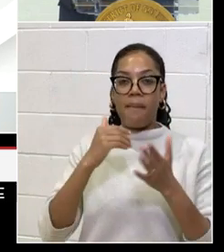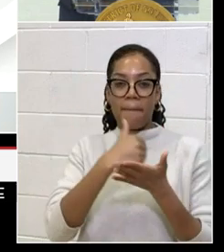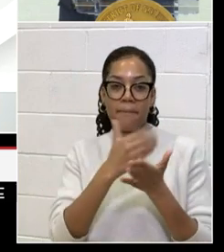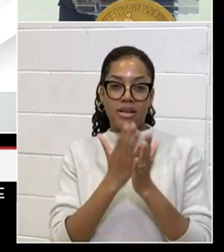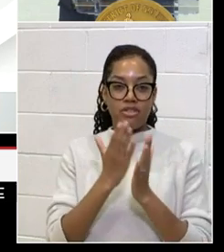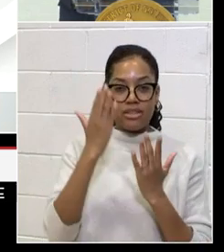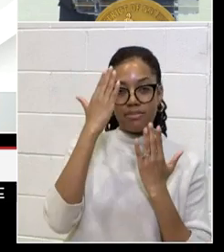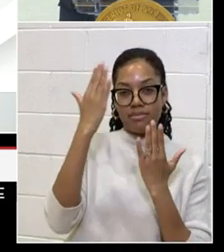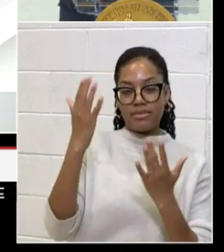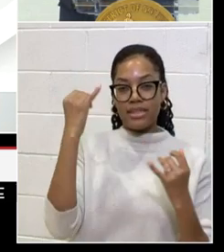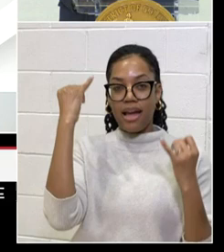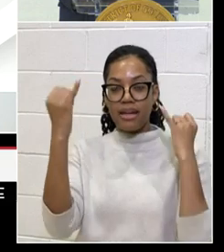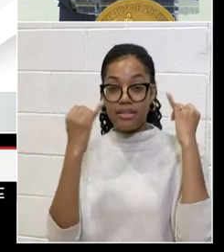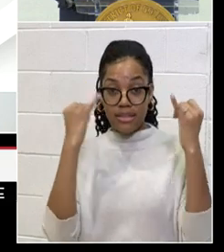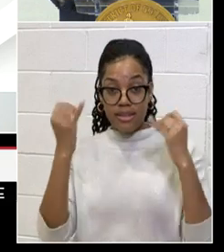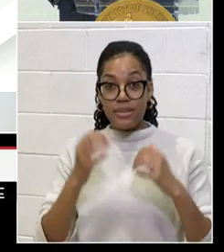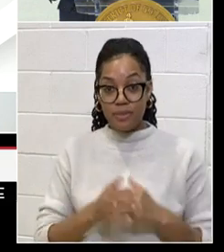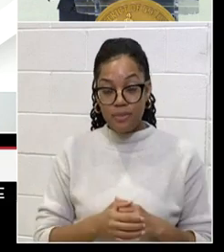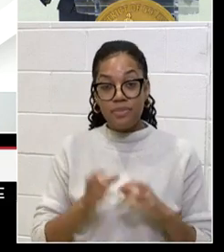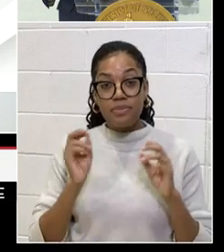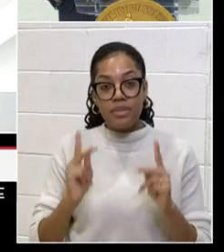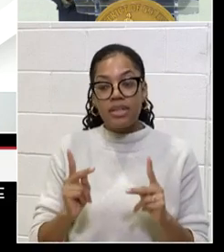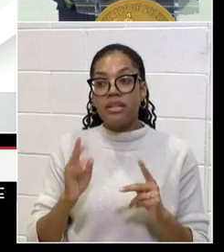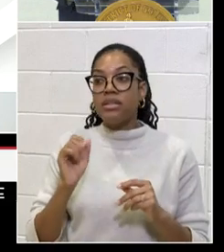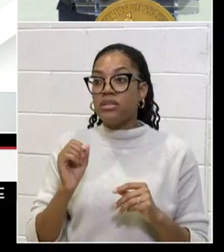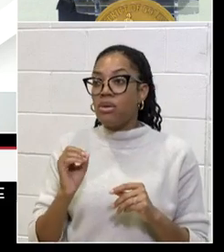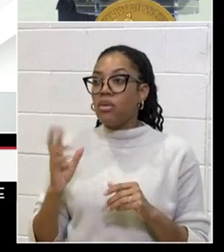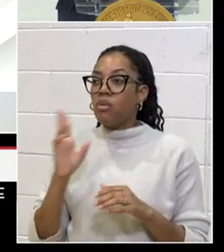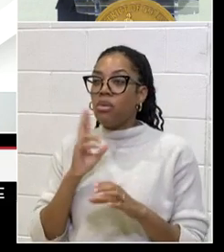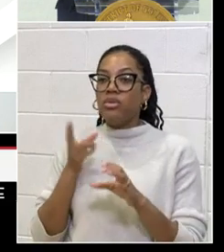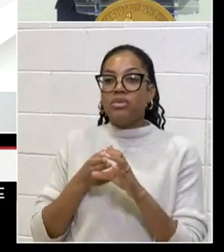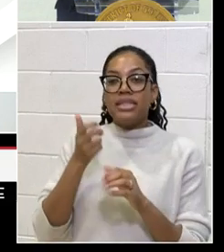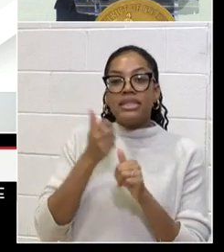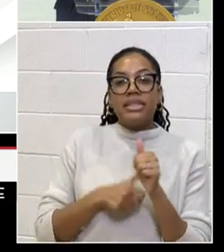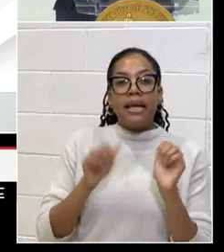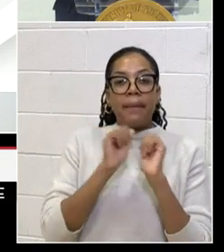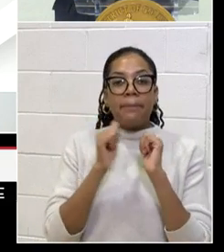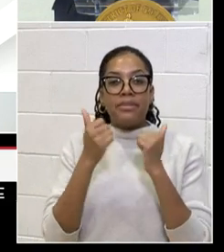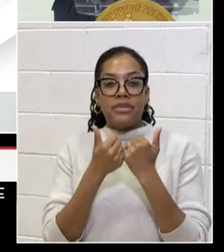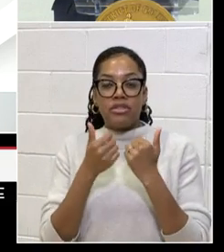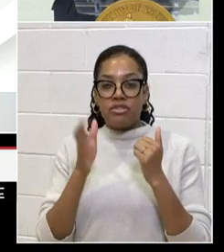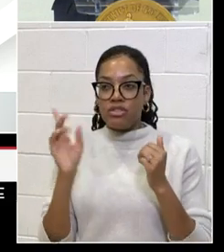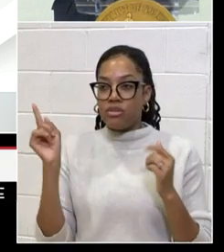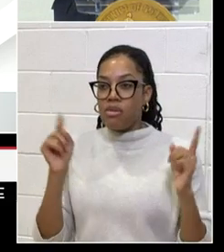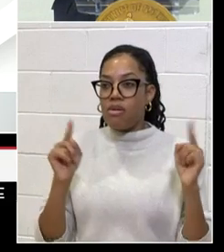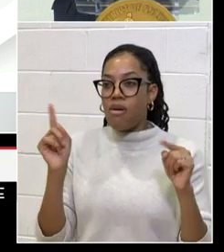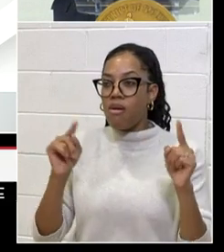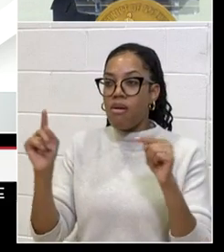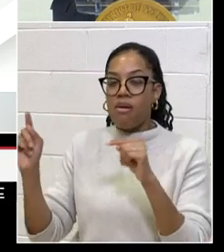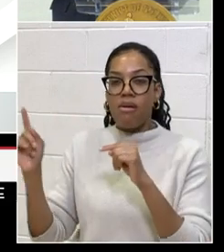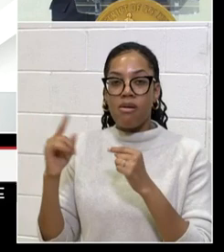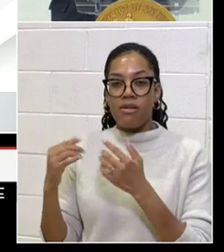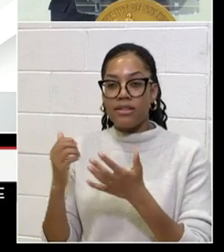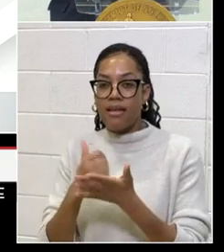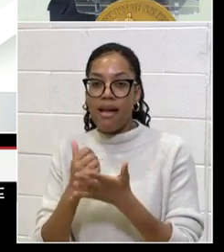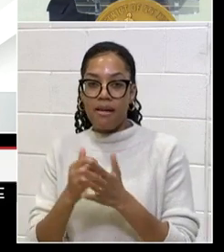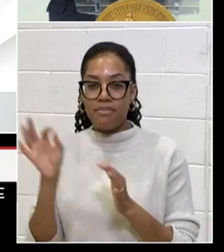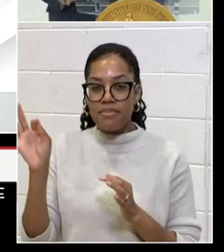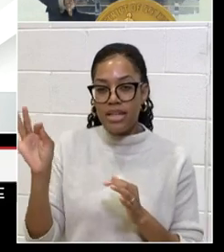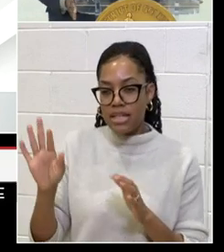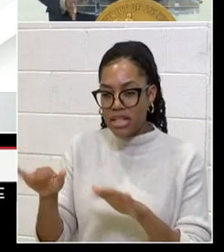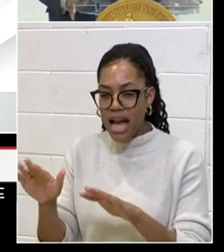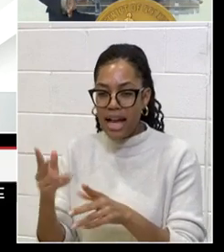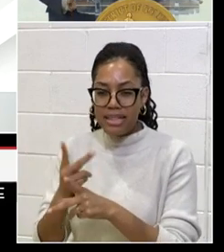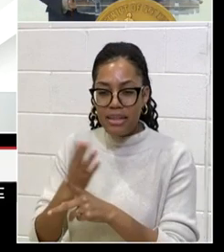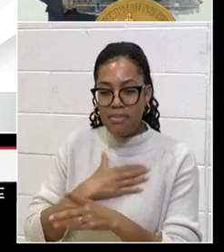have for your suggestions and ideas. So you're going to be joined by members of the administration who will be going around and helping make pitches so they can